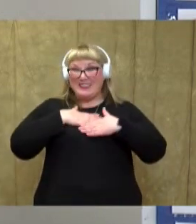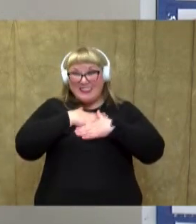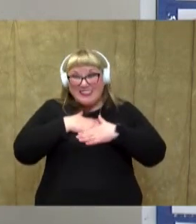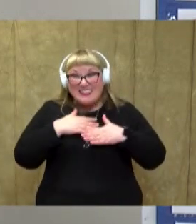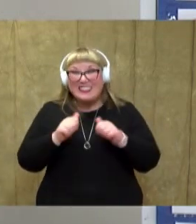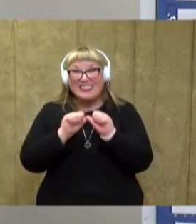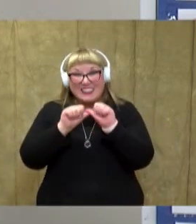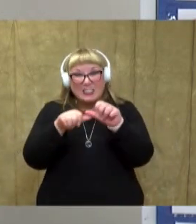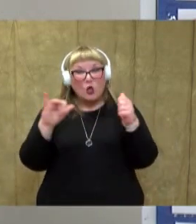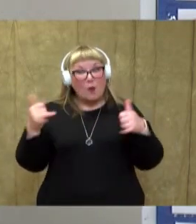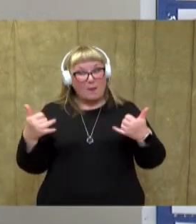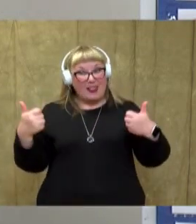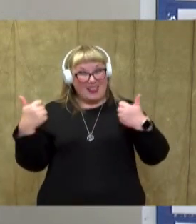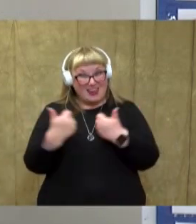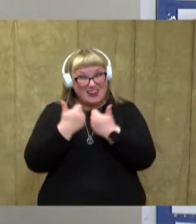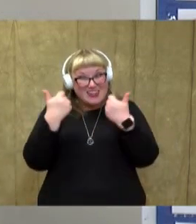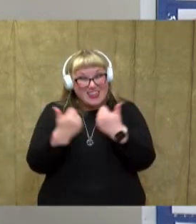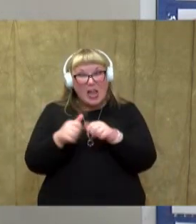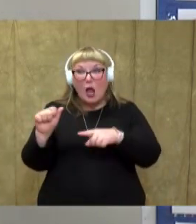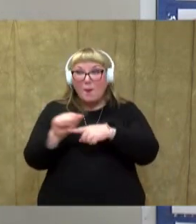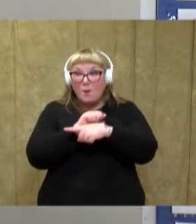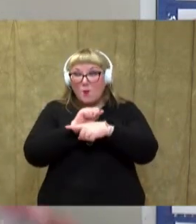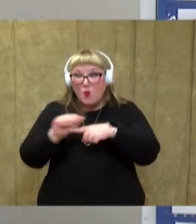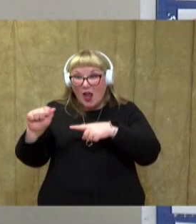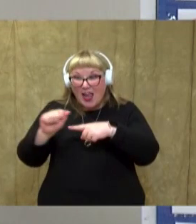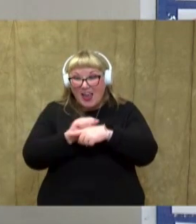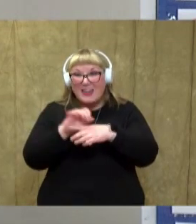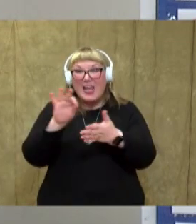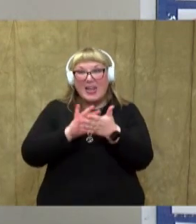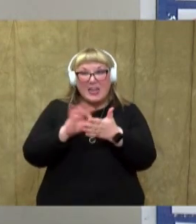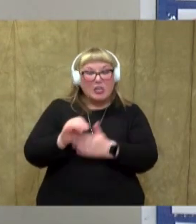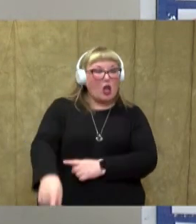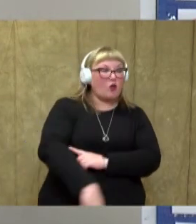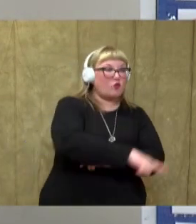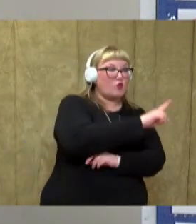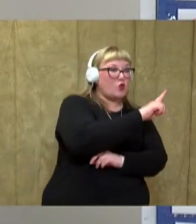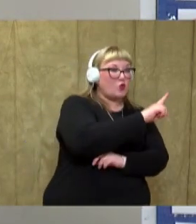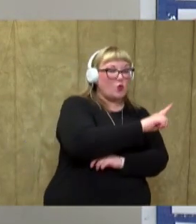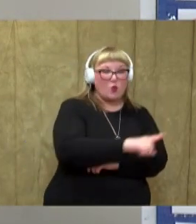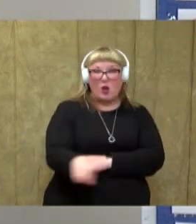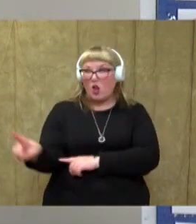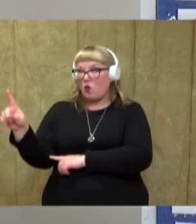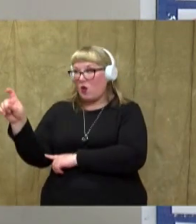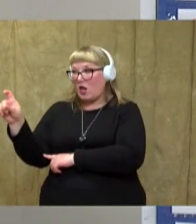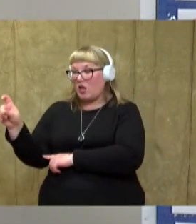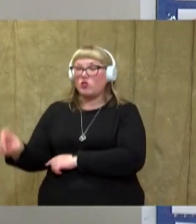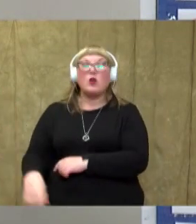play these games and practice counting from 100